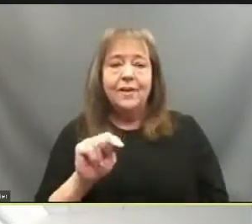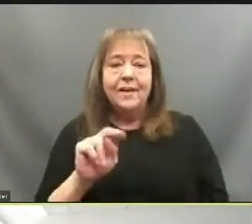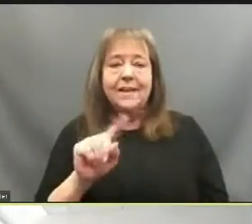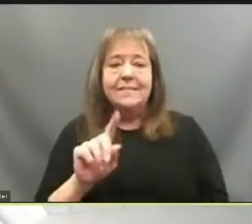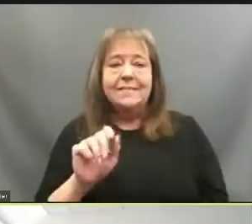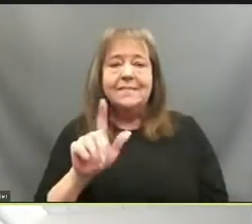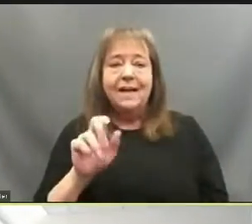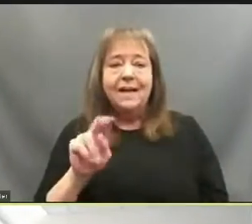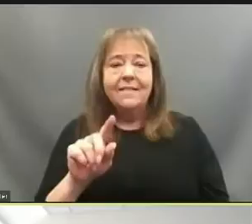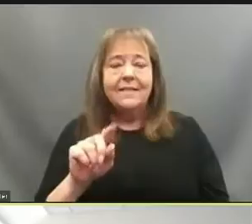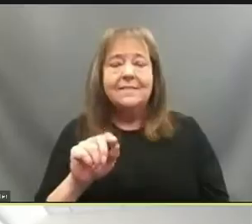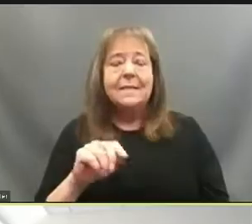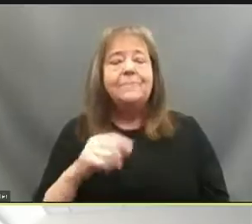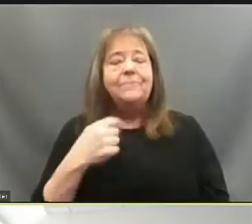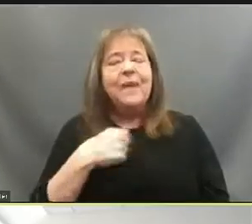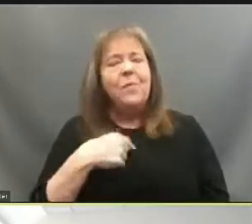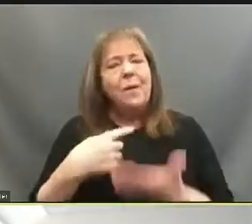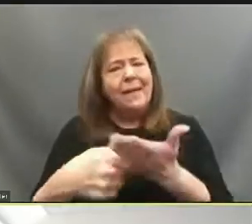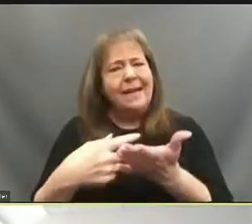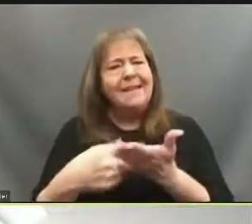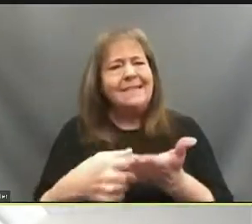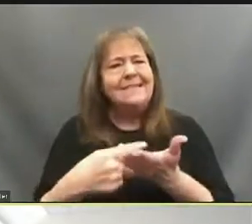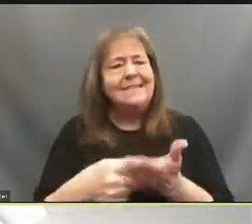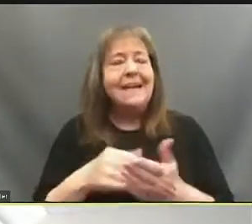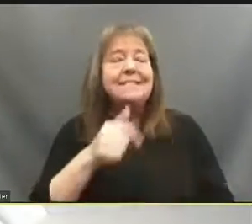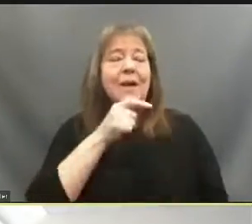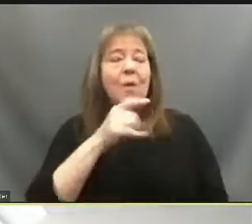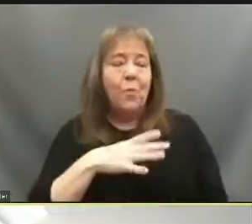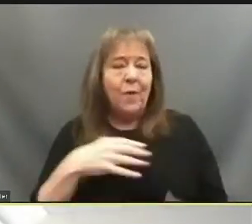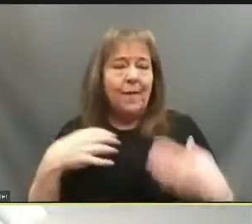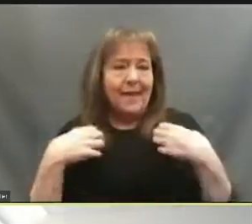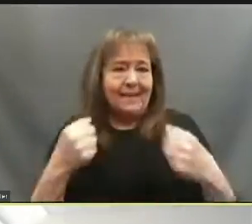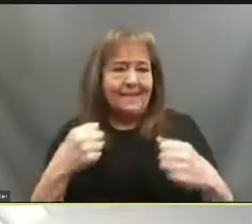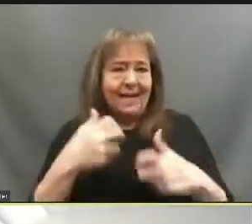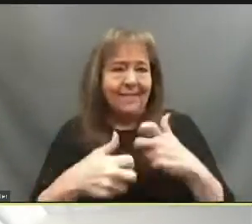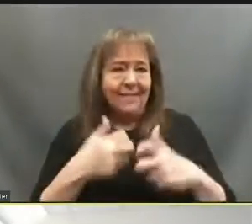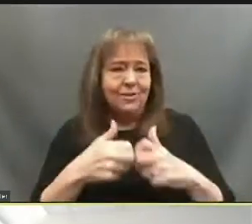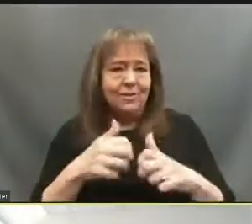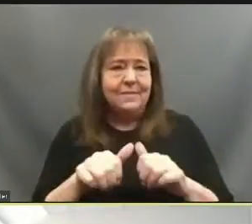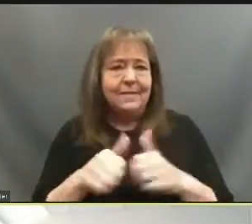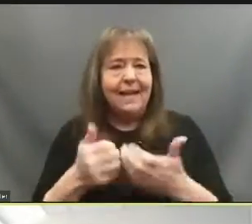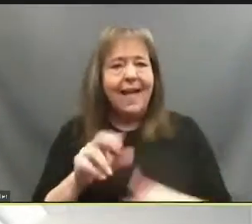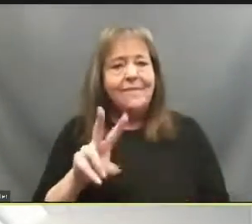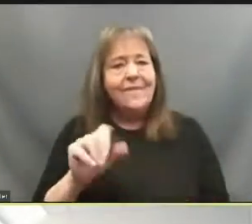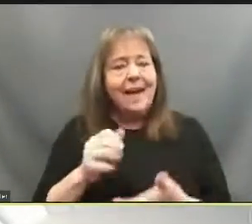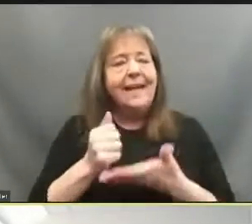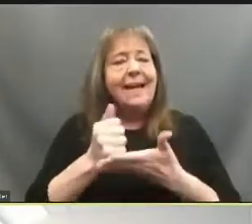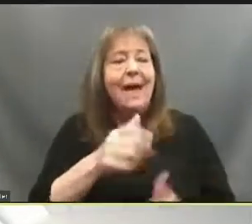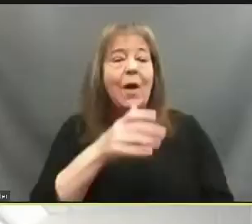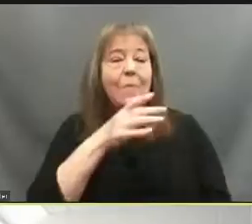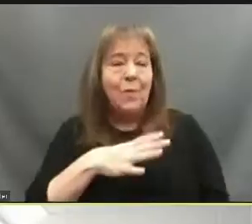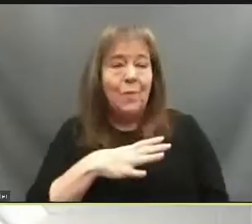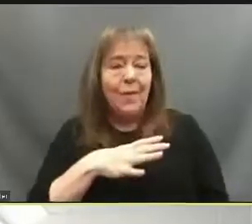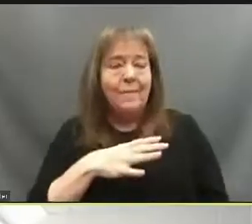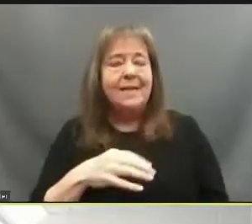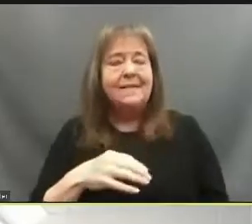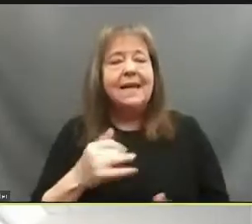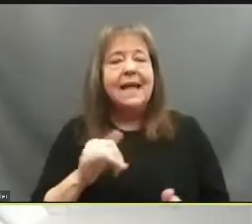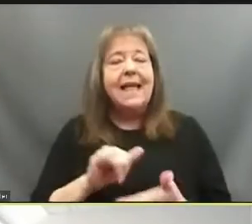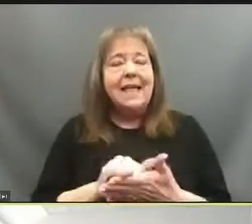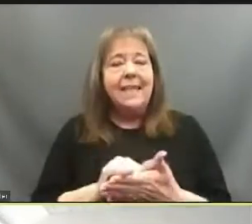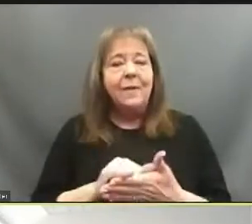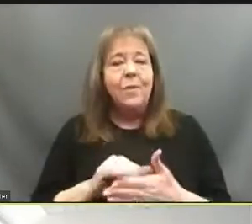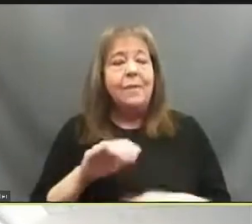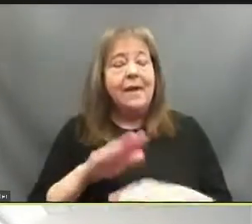women's health issues and how the VA can better serve our women veterans. This town hall will also be broadcasted via